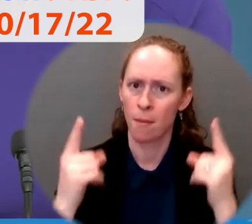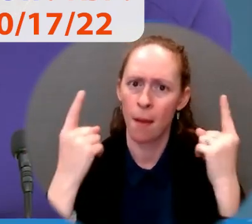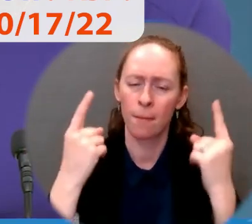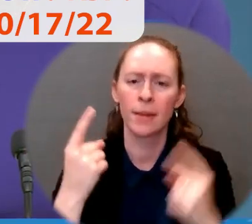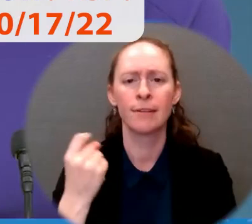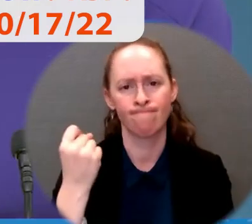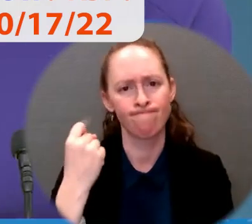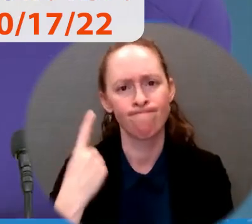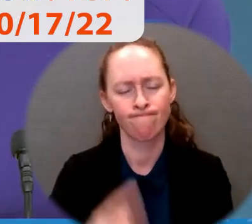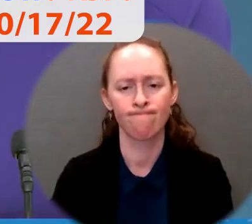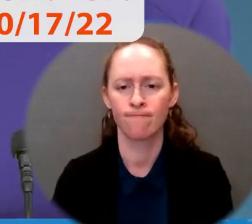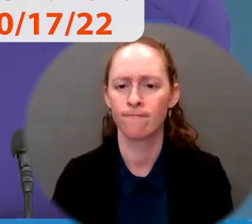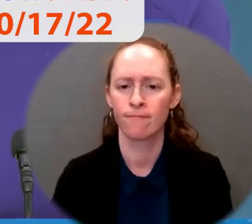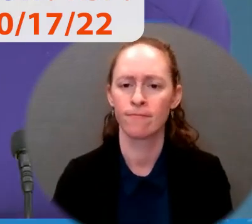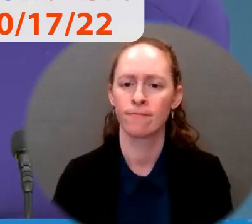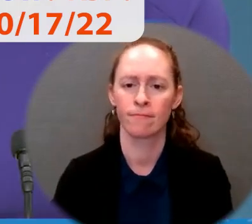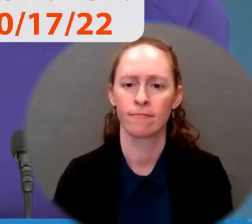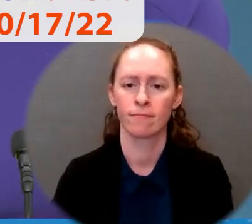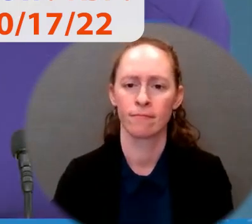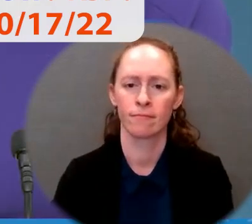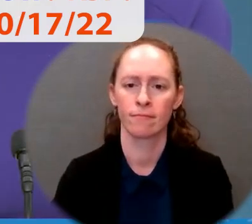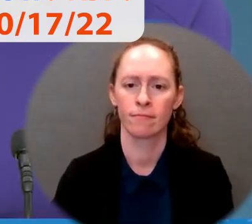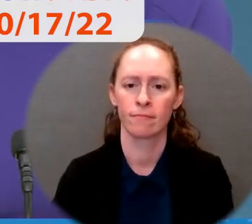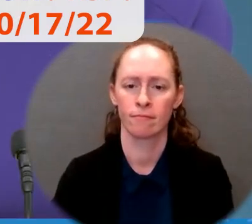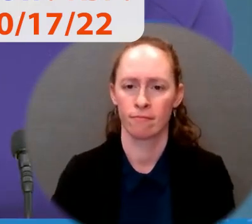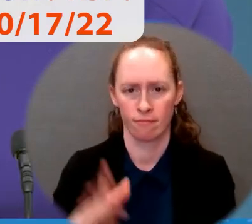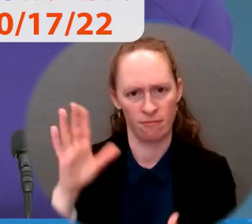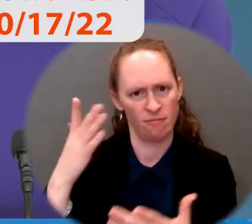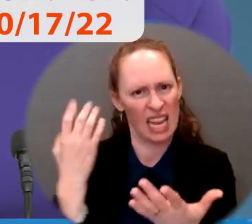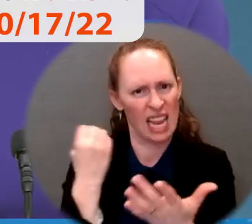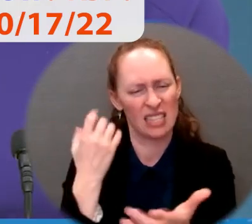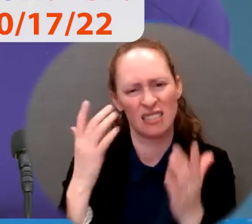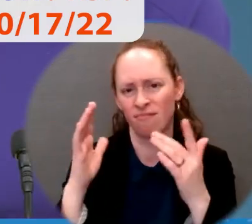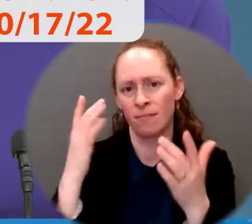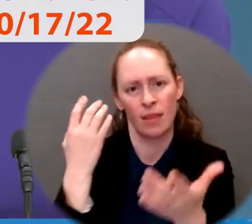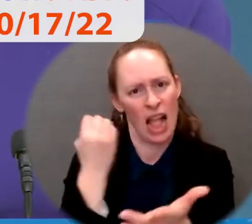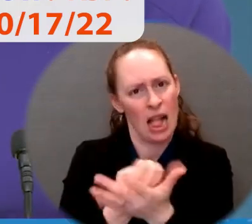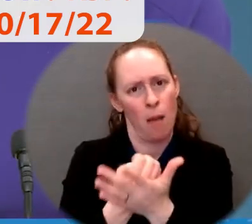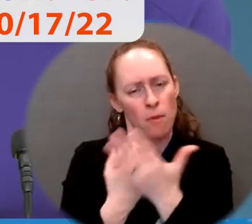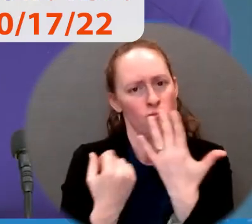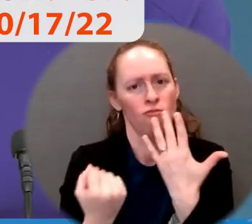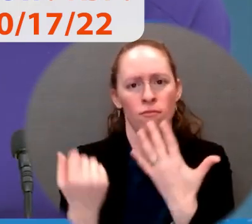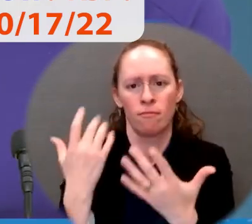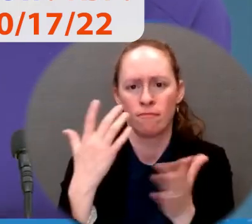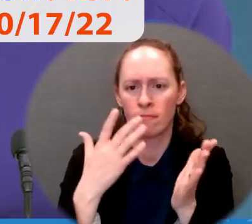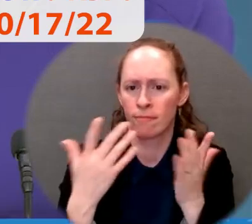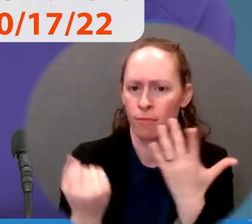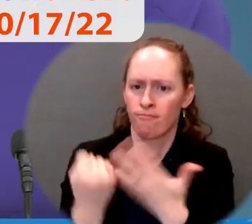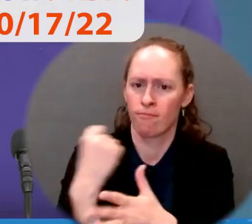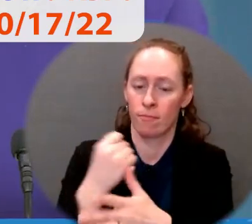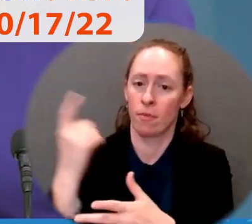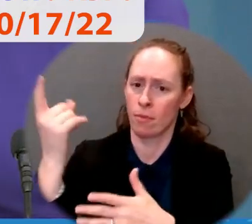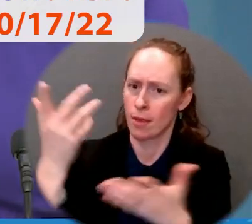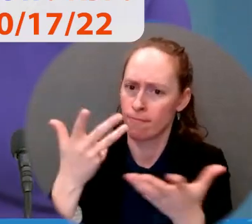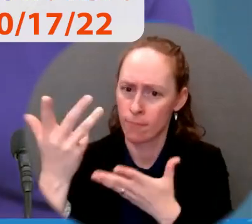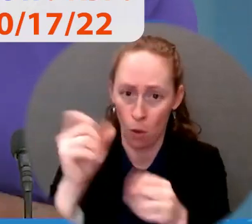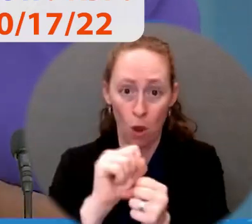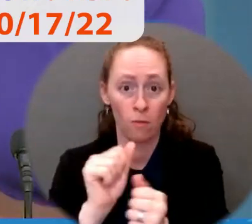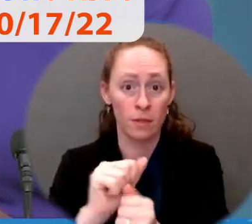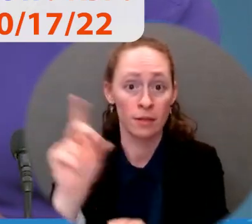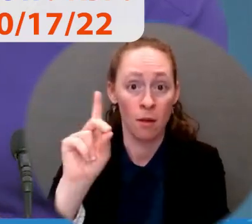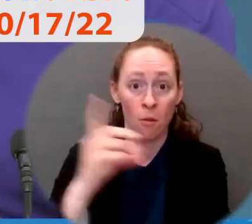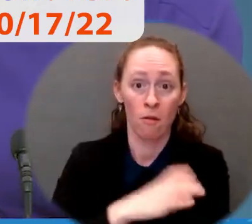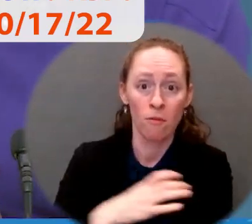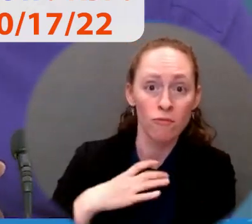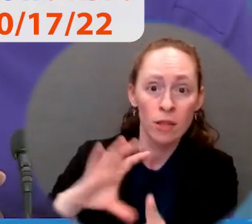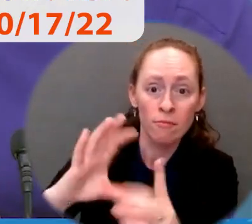clear about making that his number one economic priority. And he has done the work. And he's done the work with congressional Democrats, when you think